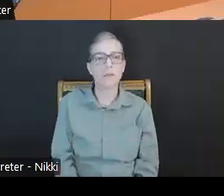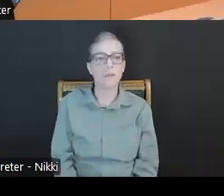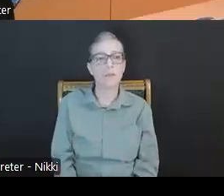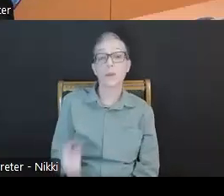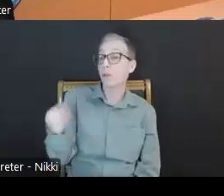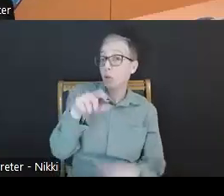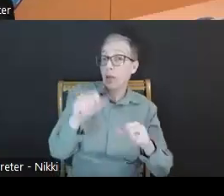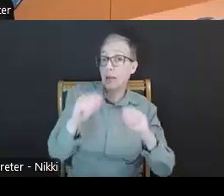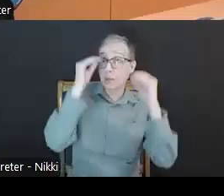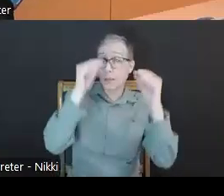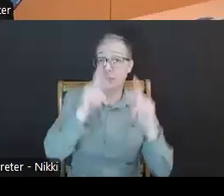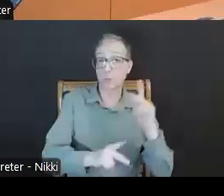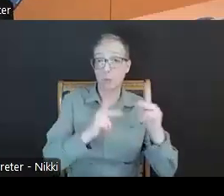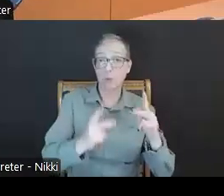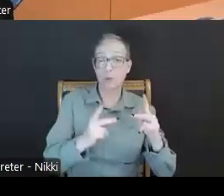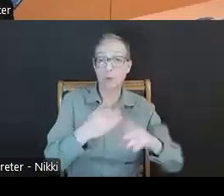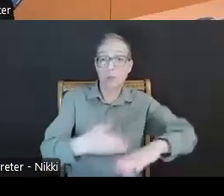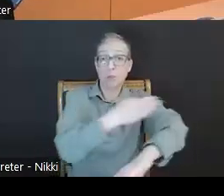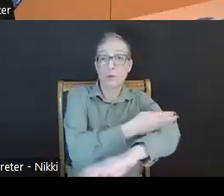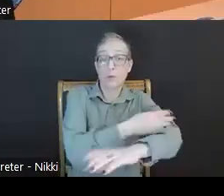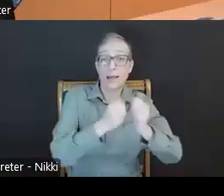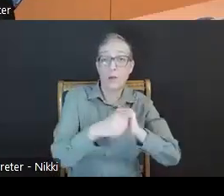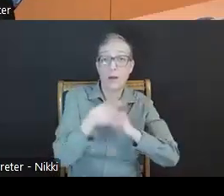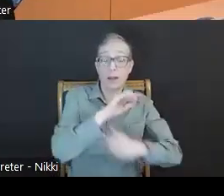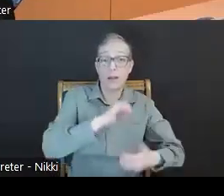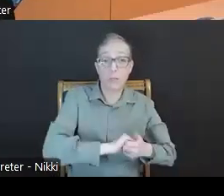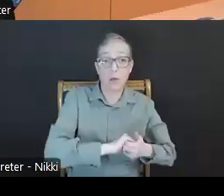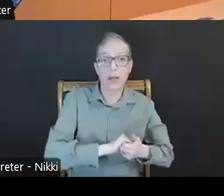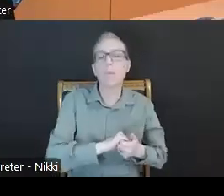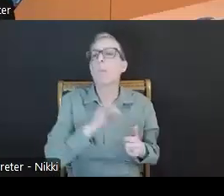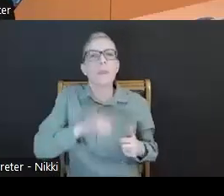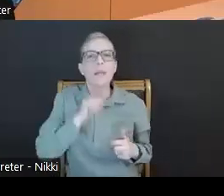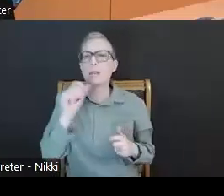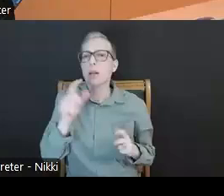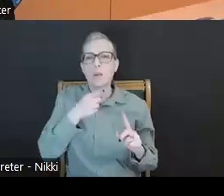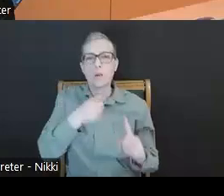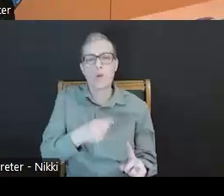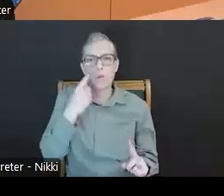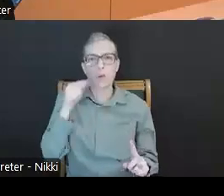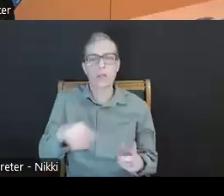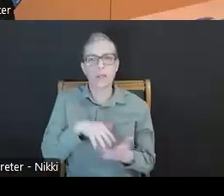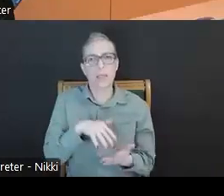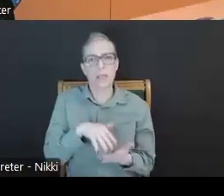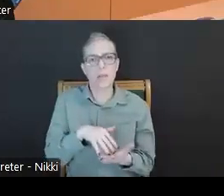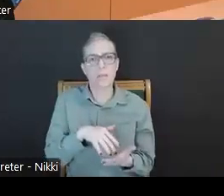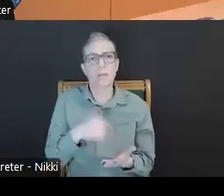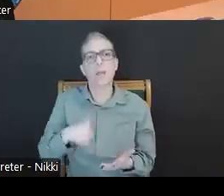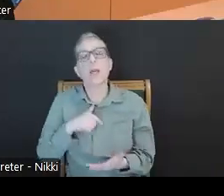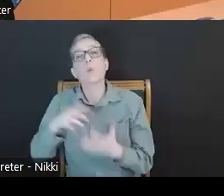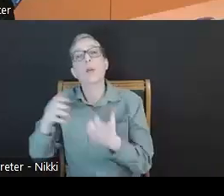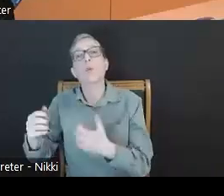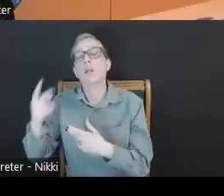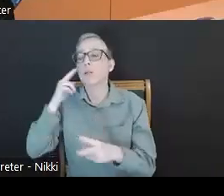better, but that actually wasn't the purpose of this study. The purpose of this study was from a business research unit looking at structural things the